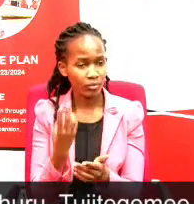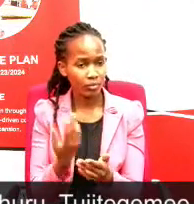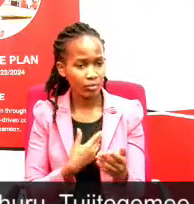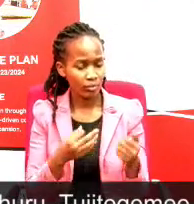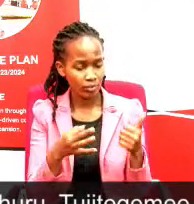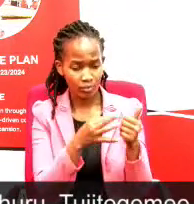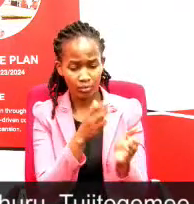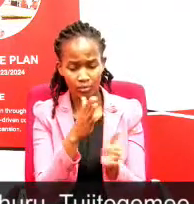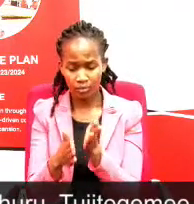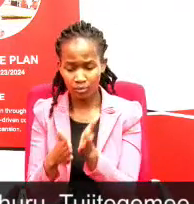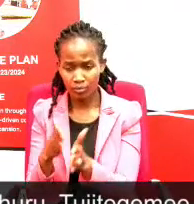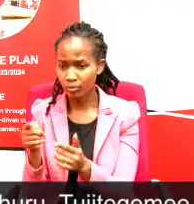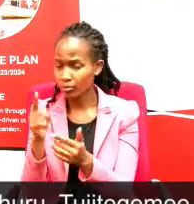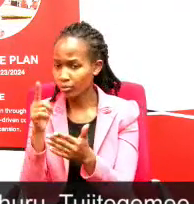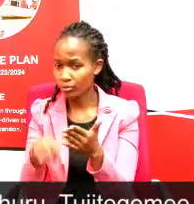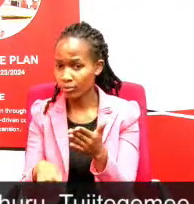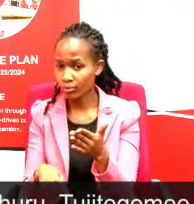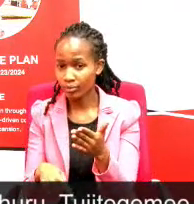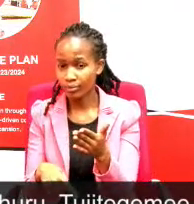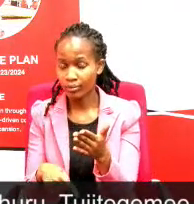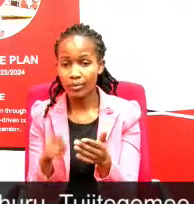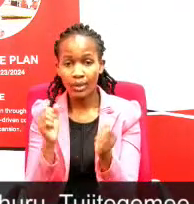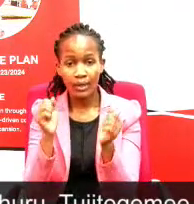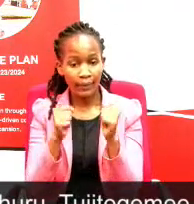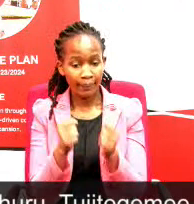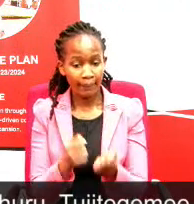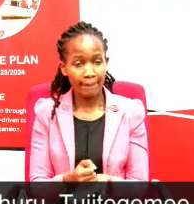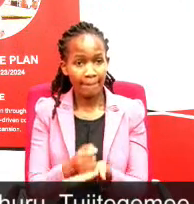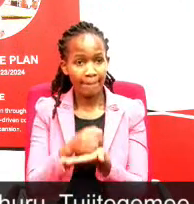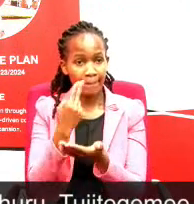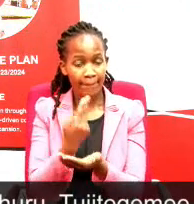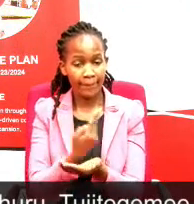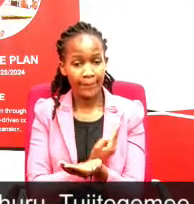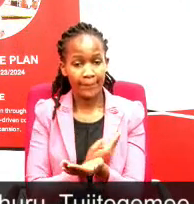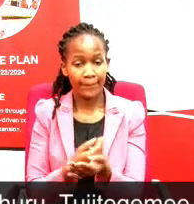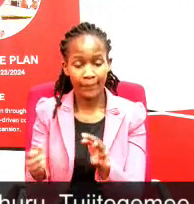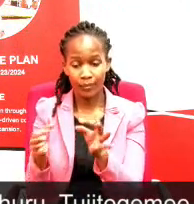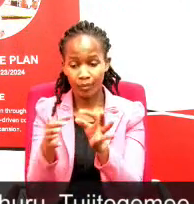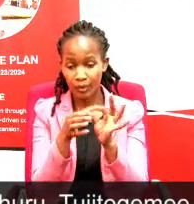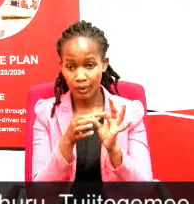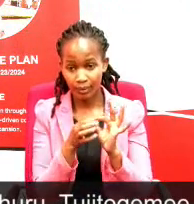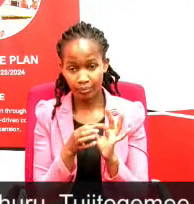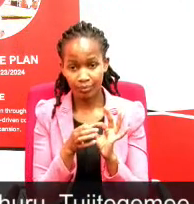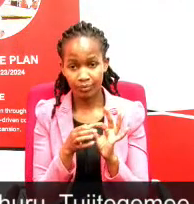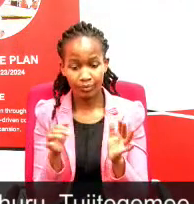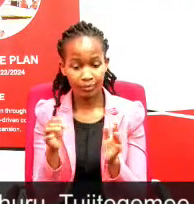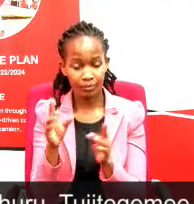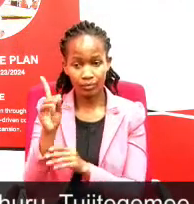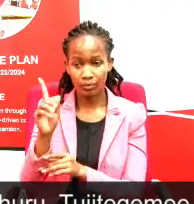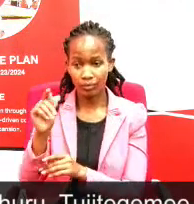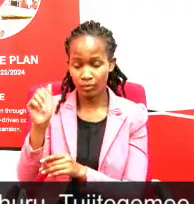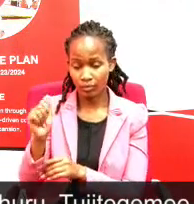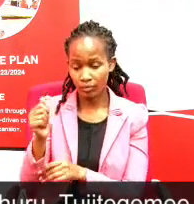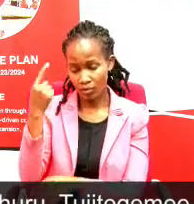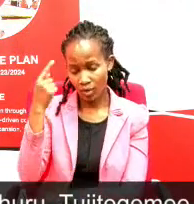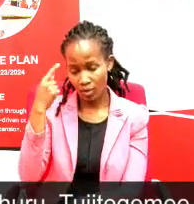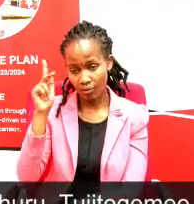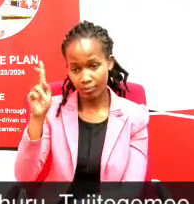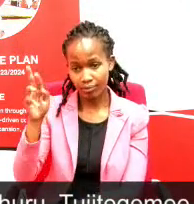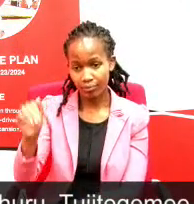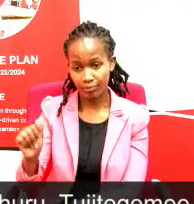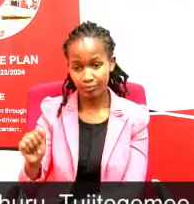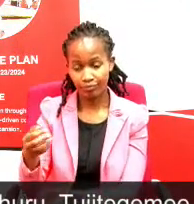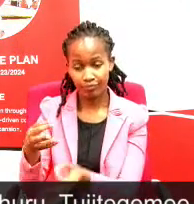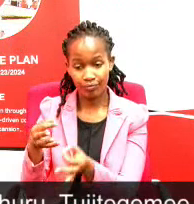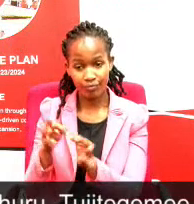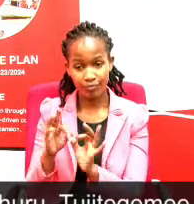plan to be able to help us interlink data from Kra,